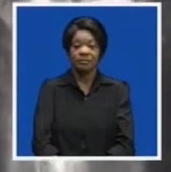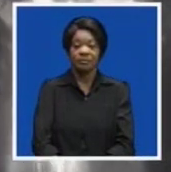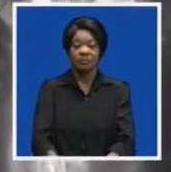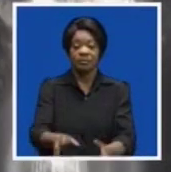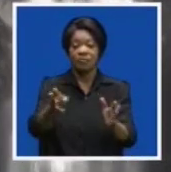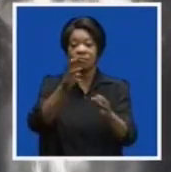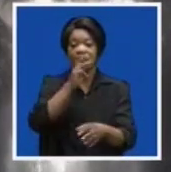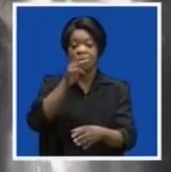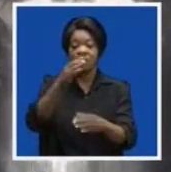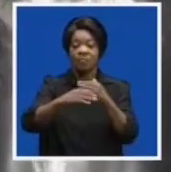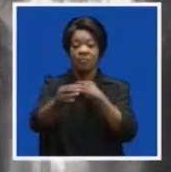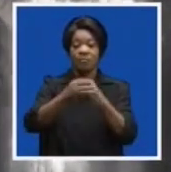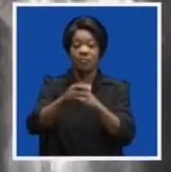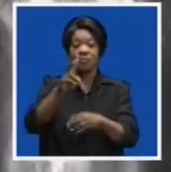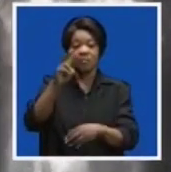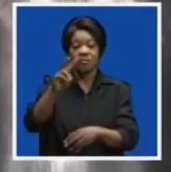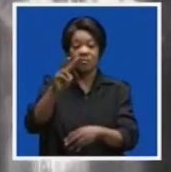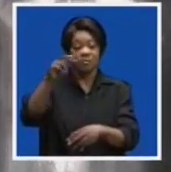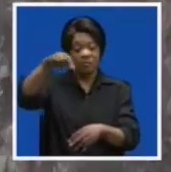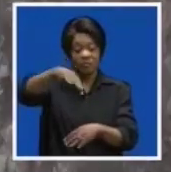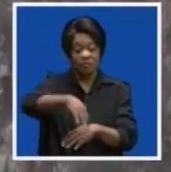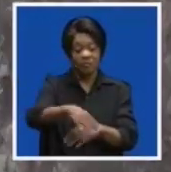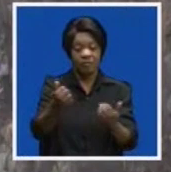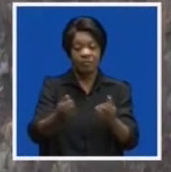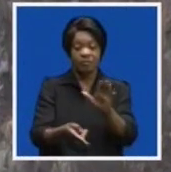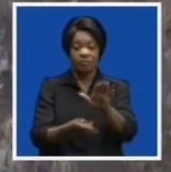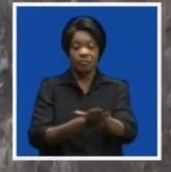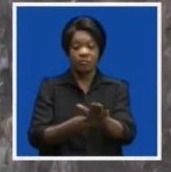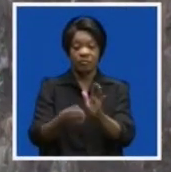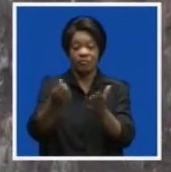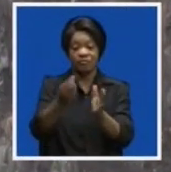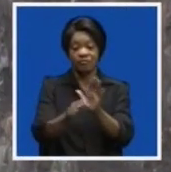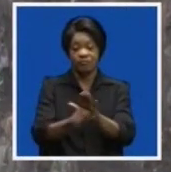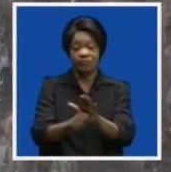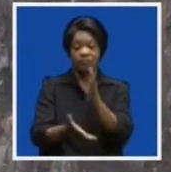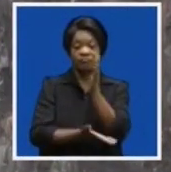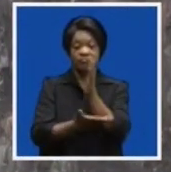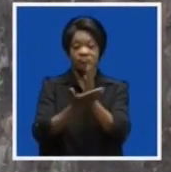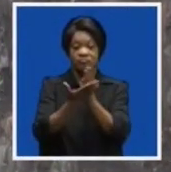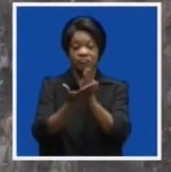Water levels at the Victoria Falls in Livingston this morning started showing signs of increasing.